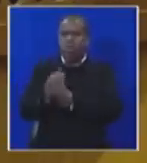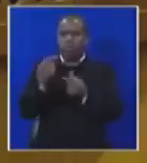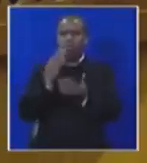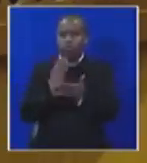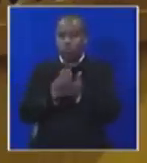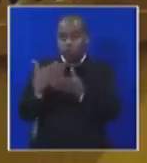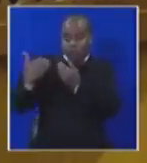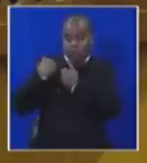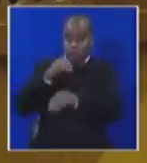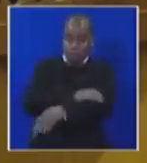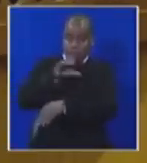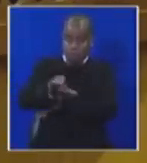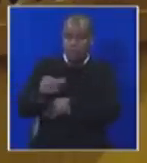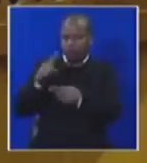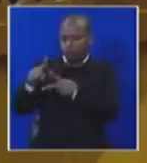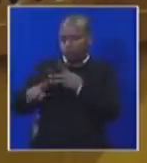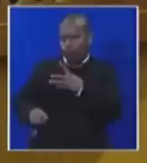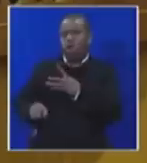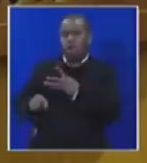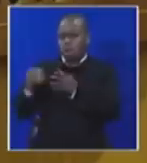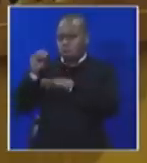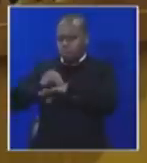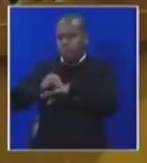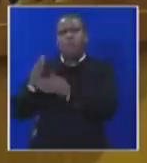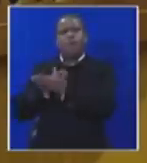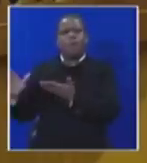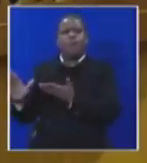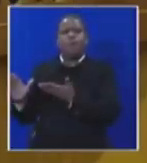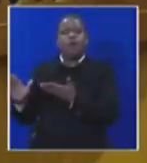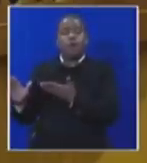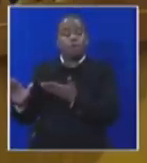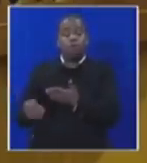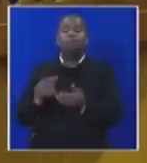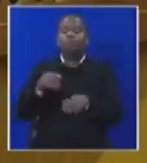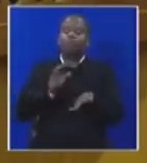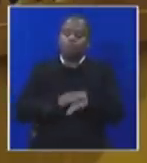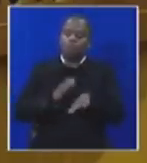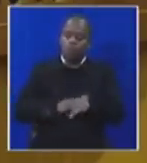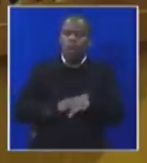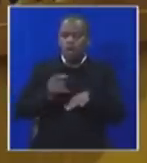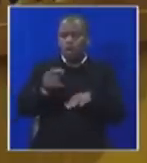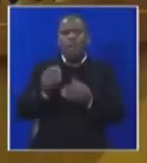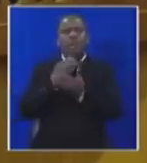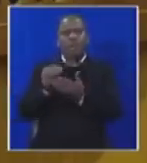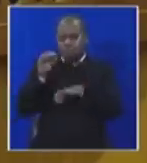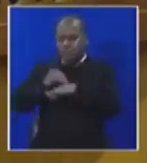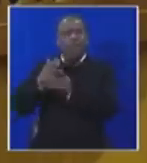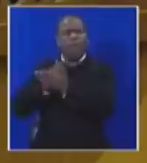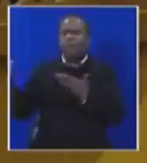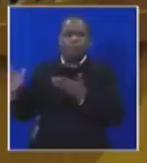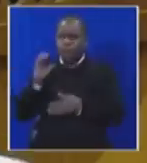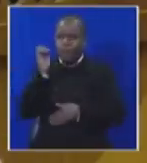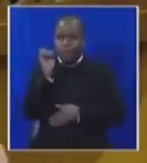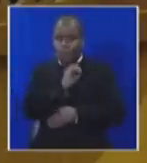close quote. You, sir, like them, have not redressed the people's grievances. You have compounded them, and worse, you laugh about it.